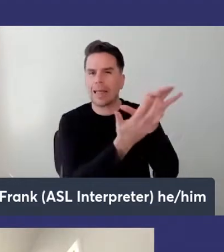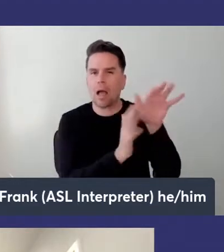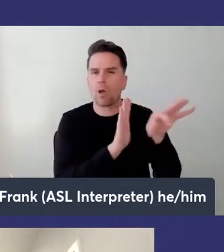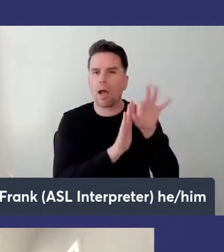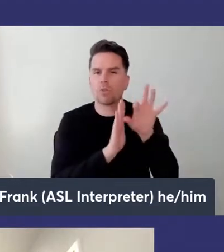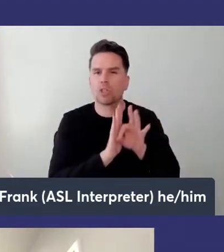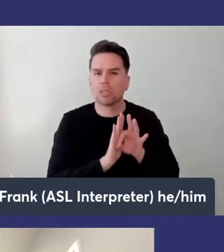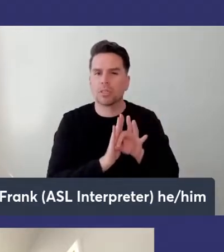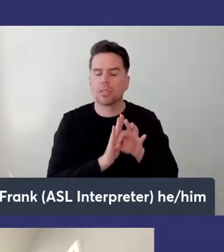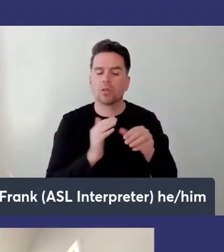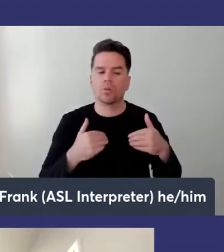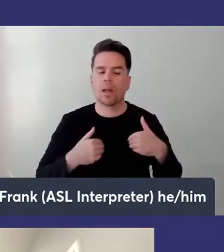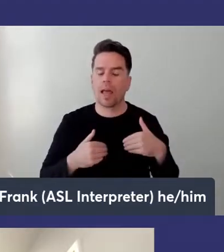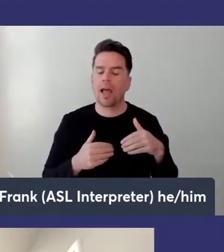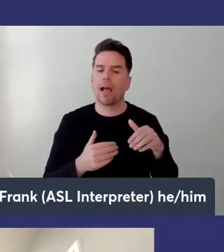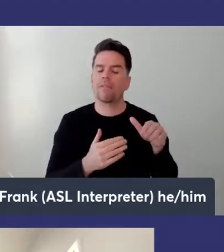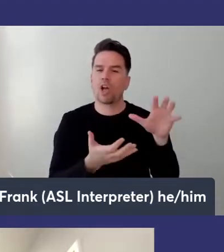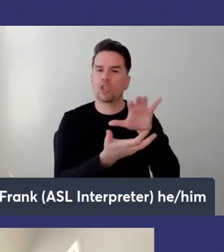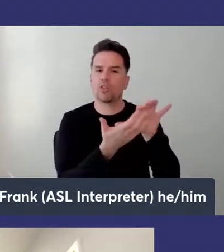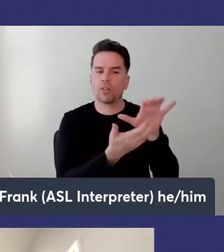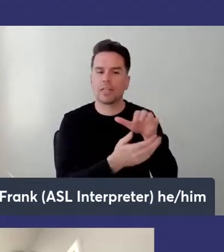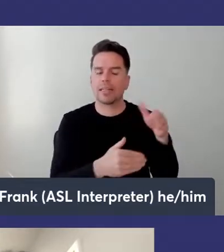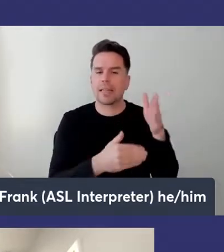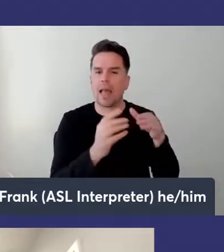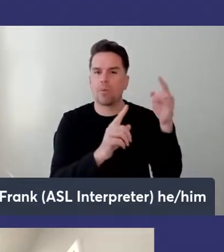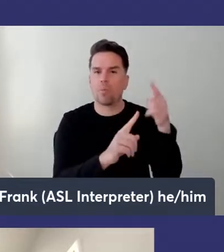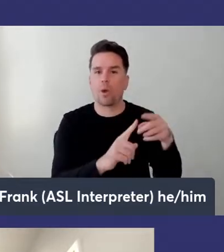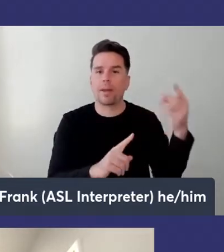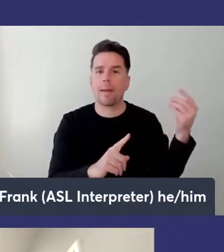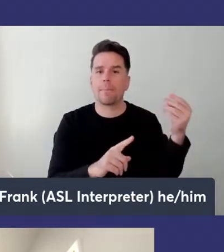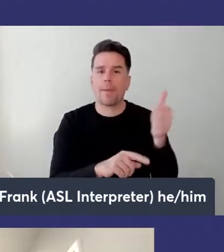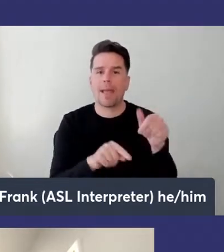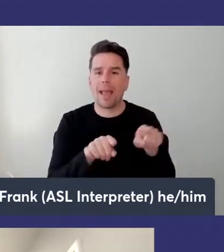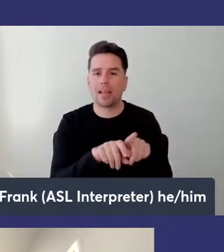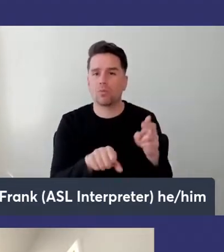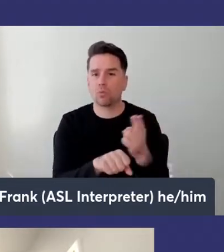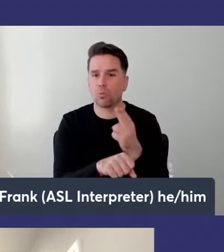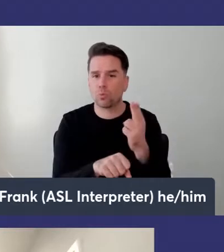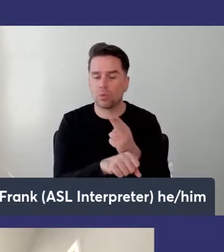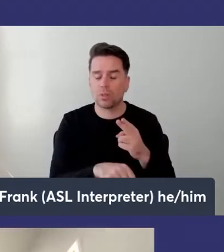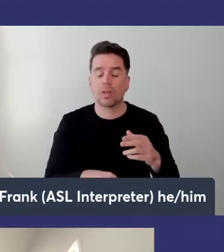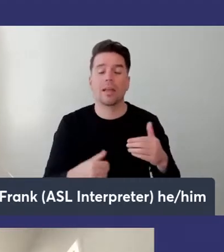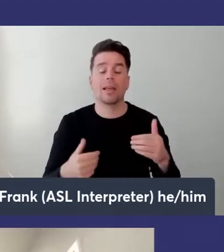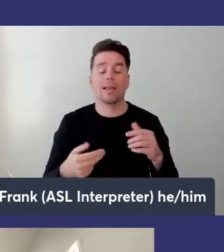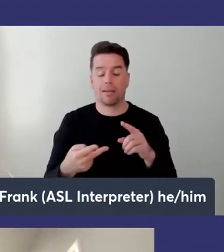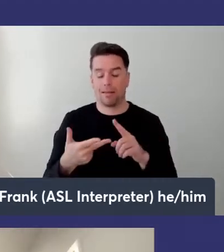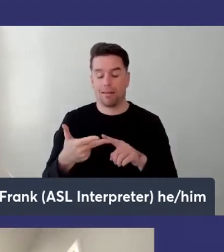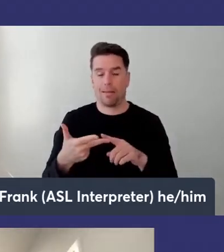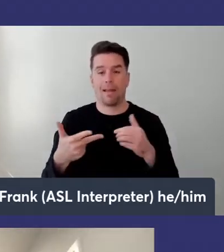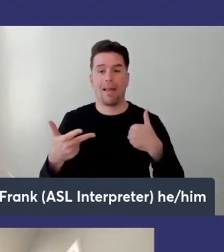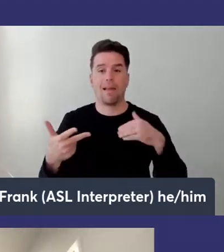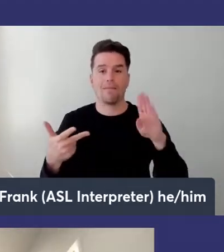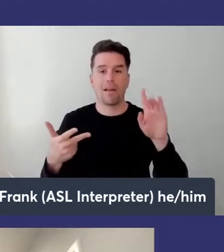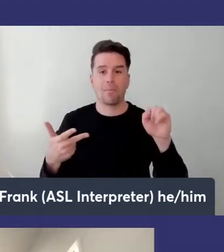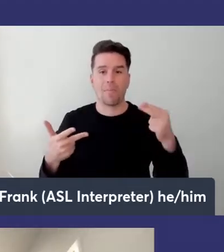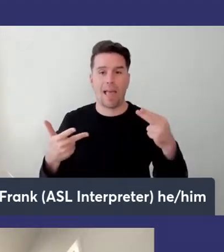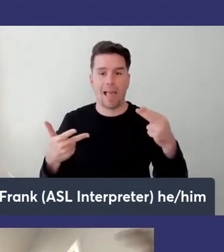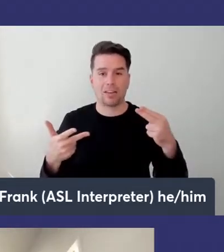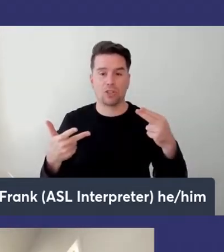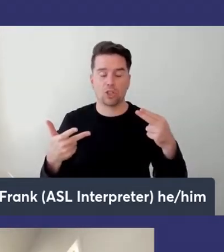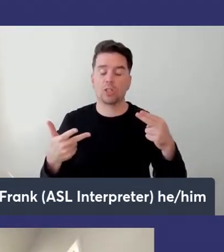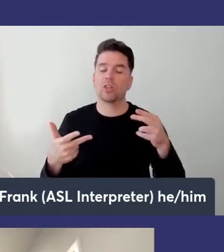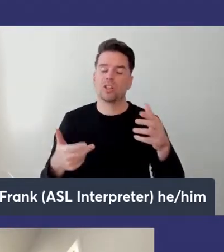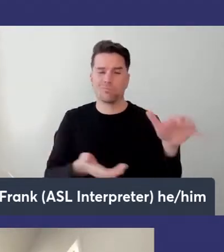get a serverless endpoint and pay as you go, right? And then we have a batch inference where you basically give us a bulk of your data, kind